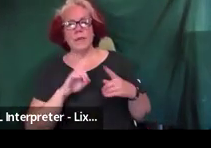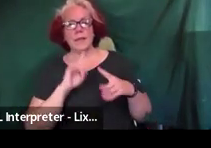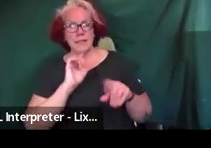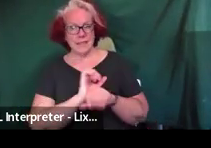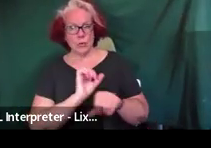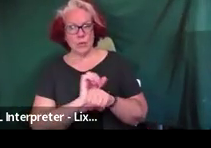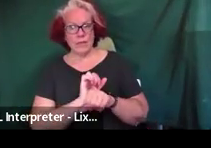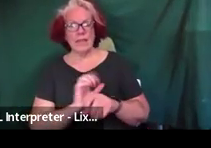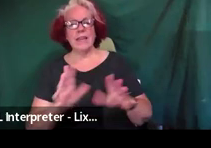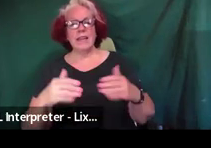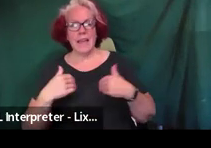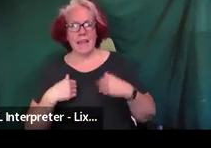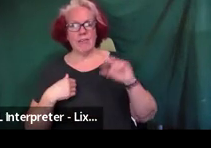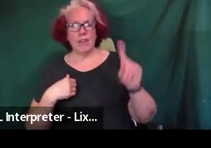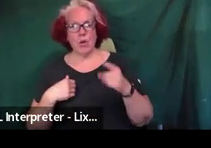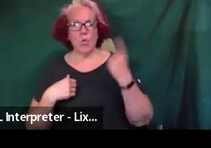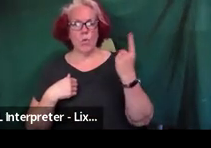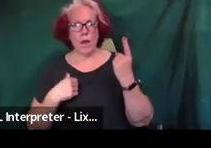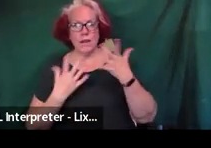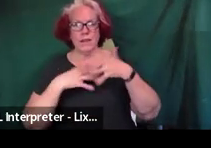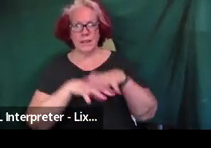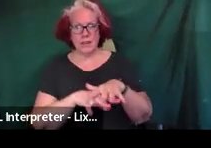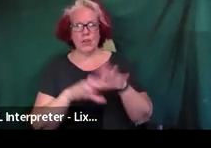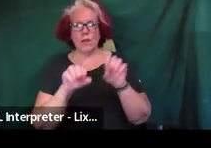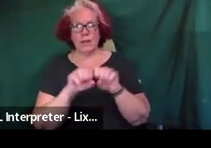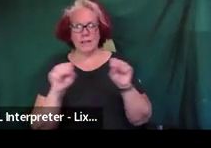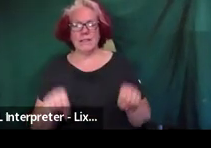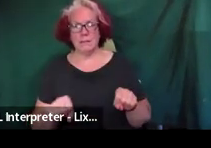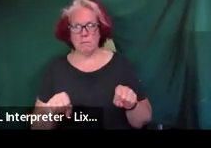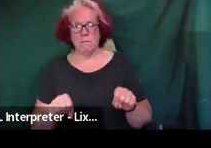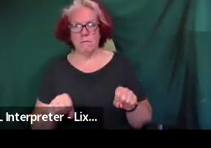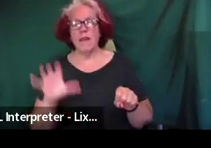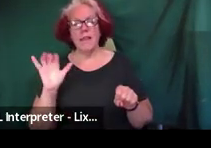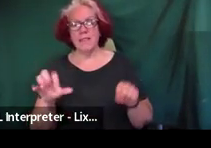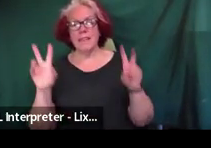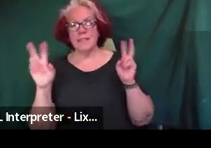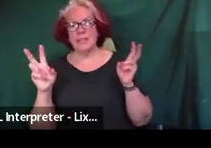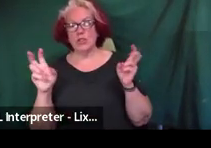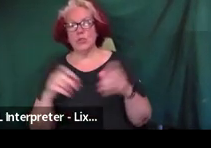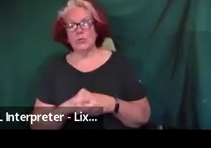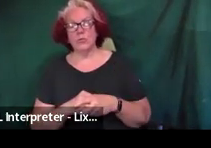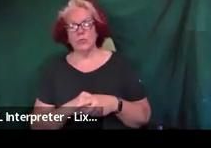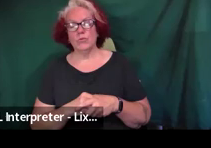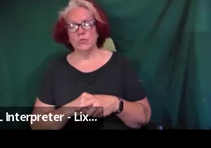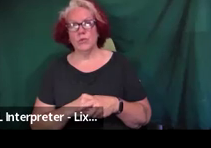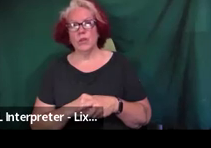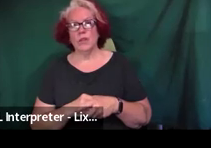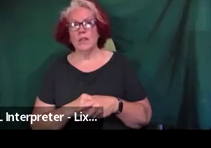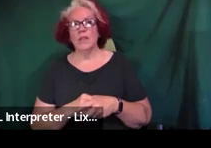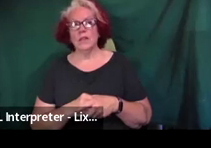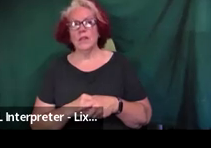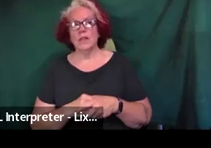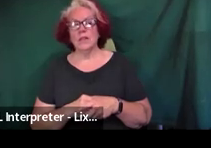having a single integrated system. That really is the issue. Because we are